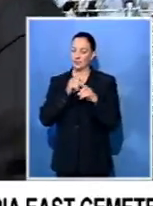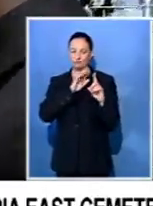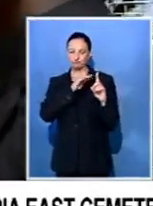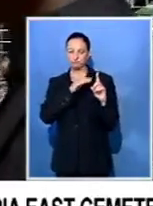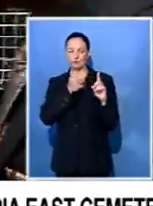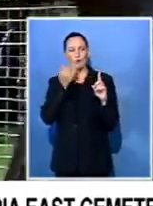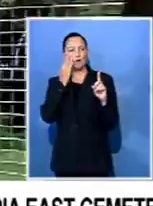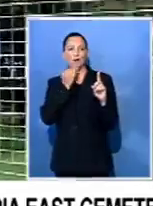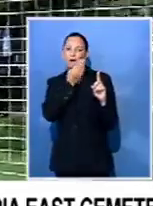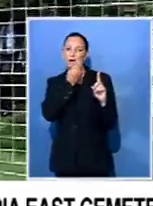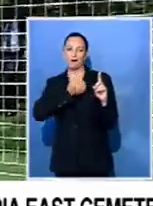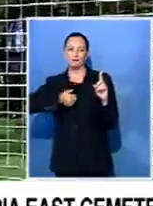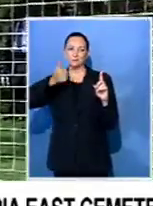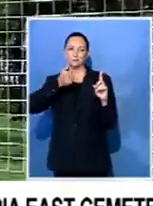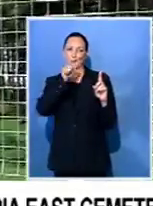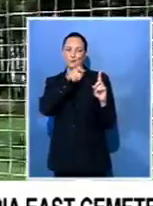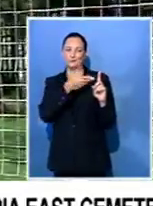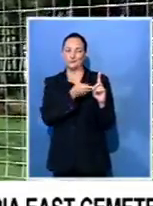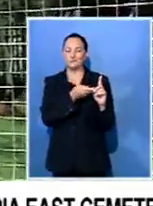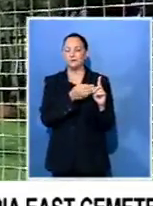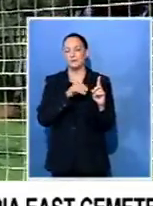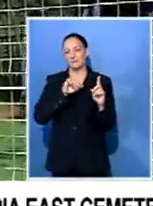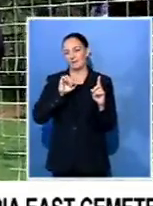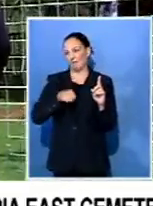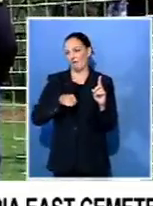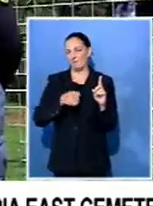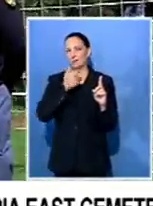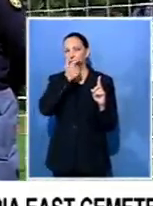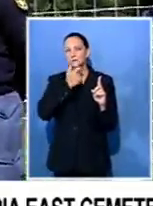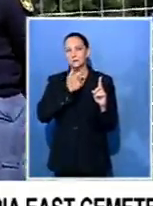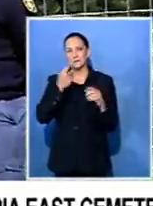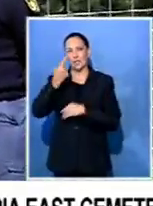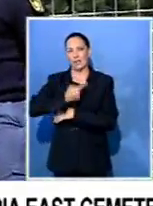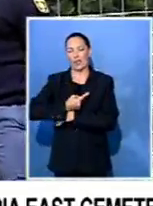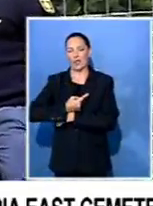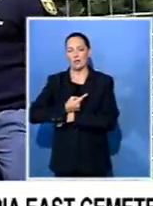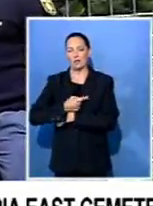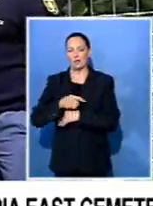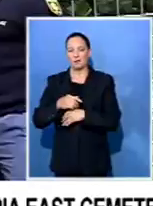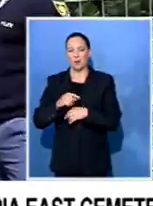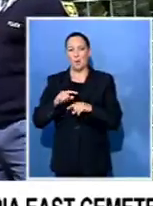giant. Indeed, it's really a sad day. Model of human service.